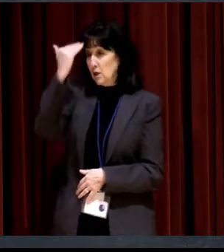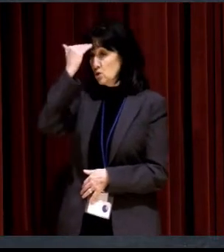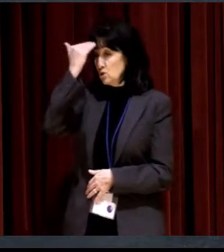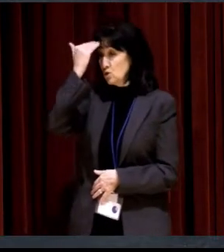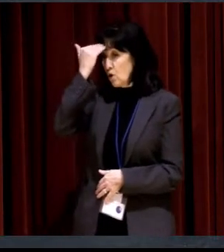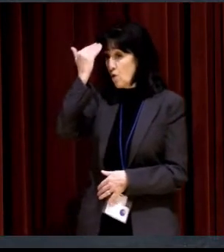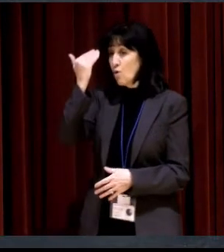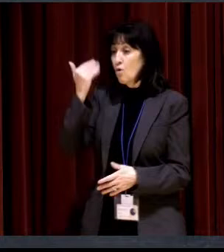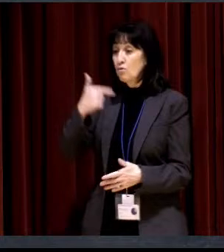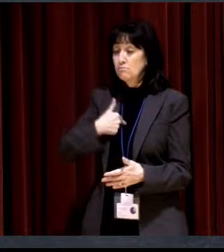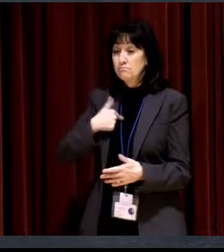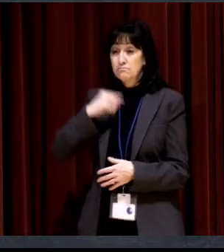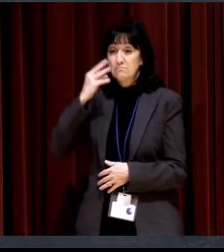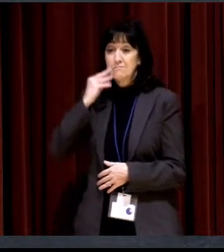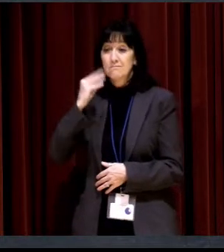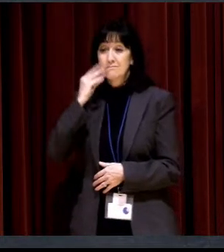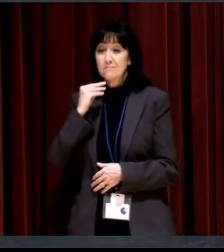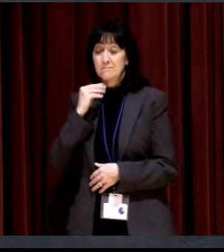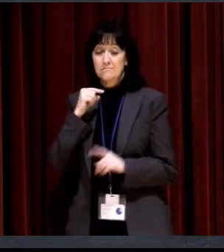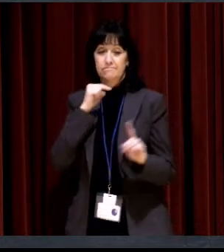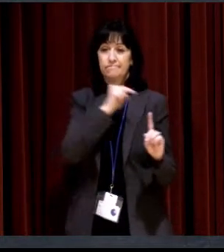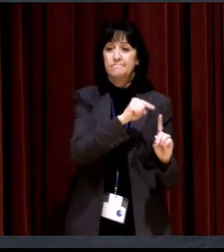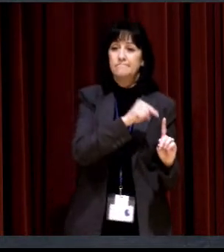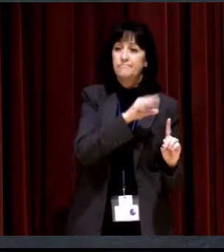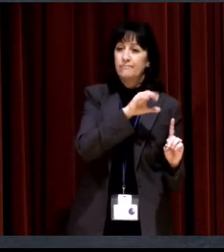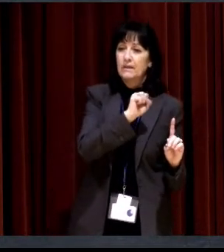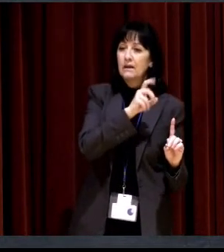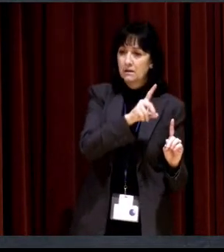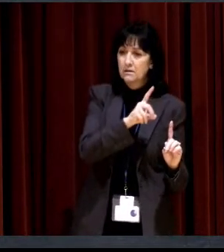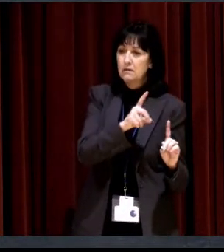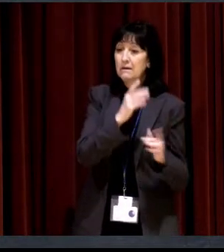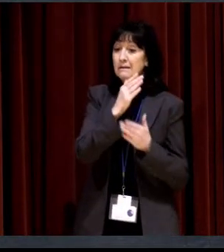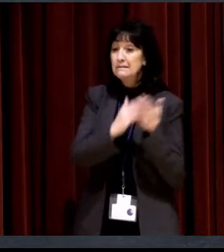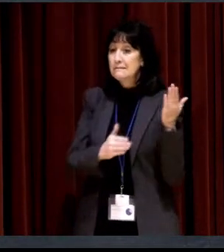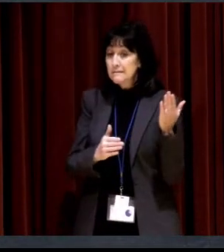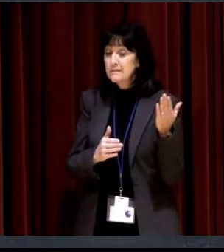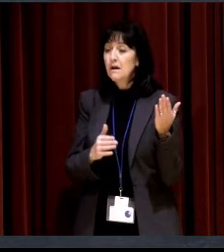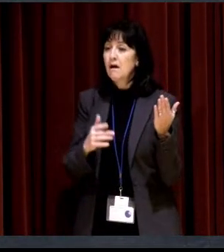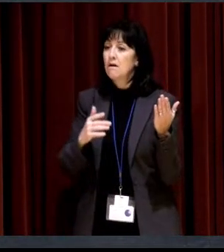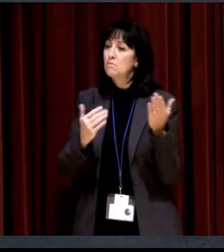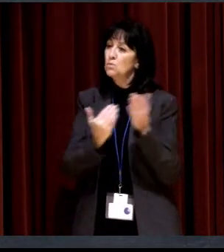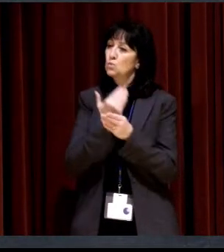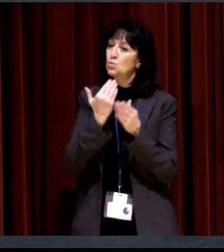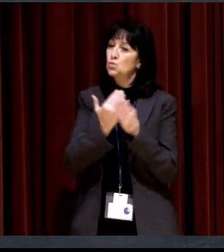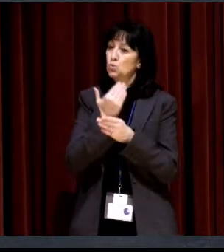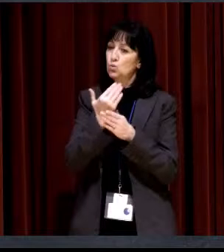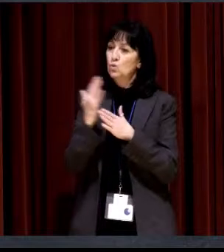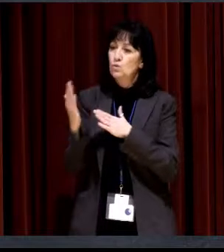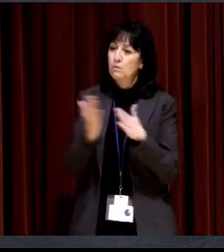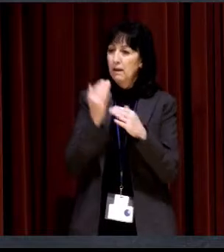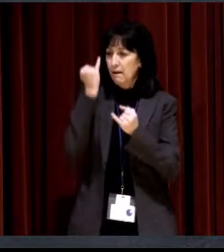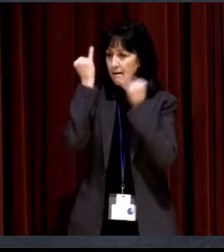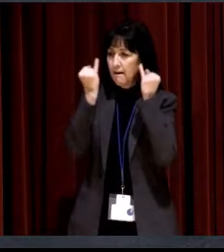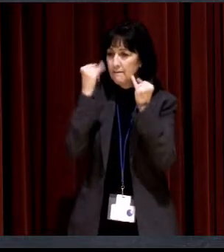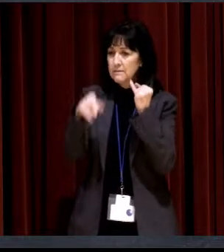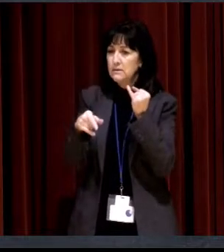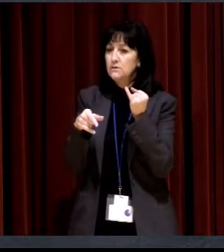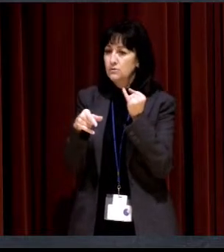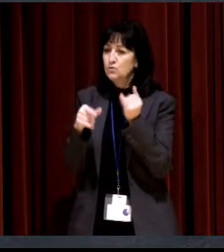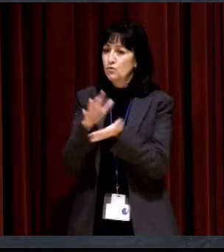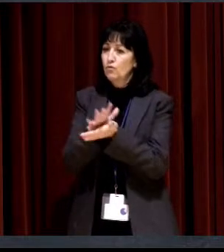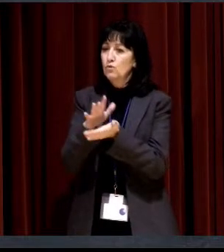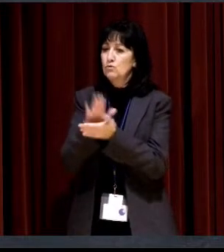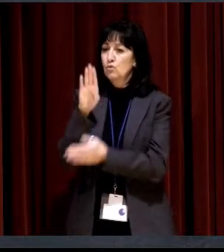things that we're planning in the new school at Bancroft, and ideas that the local board might come up